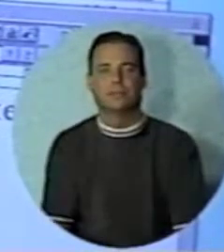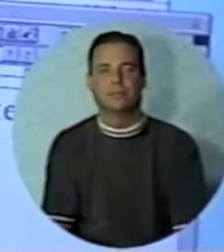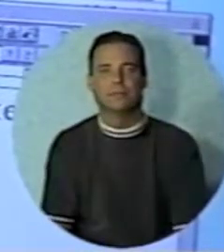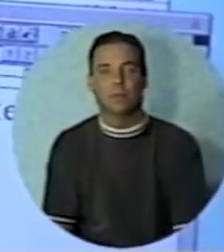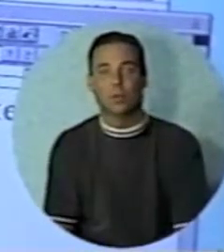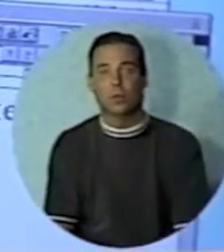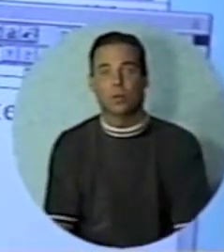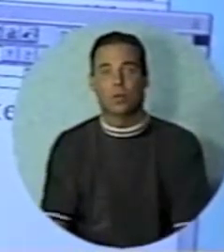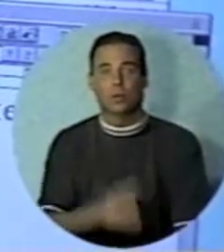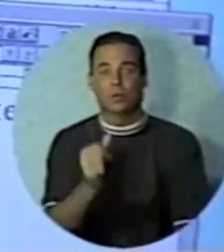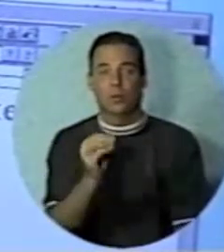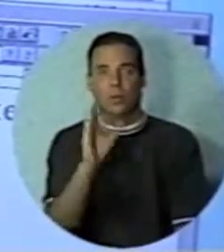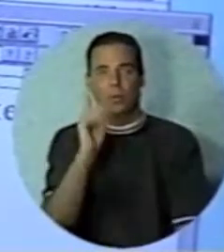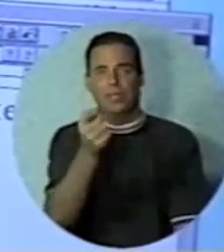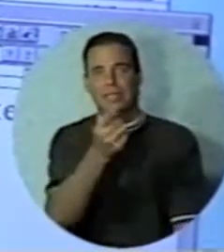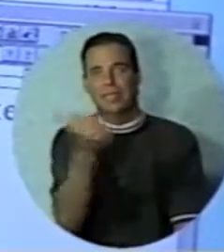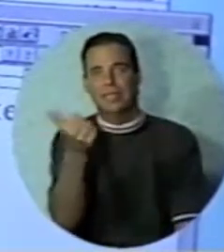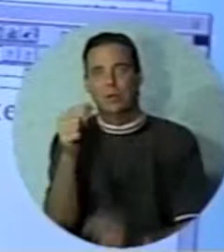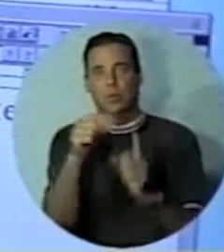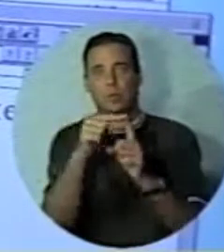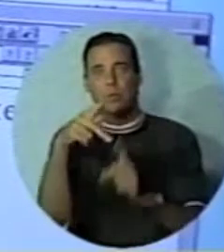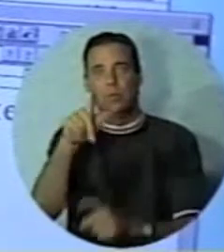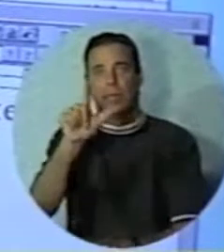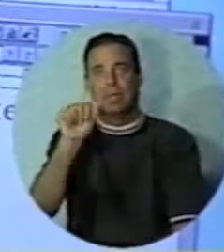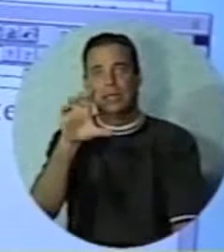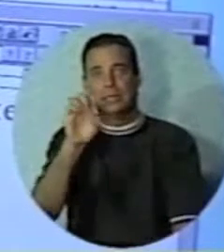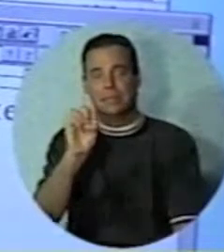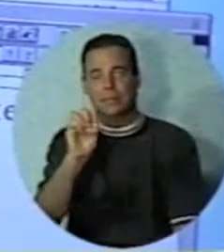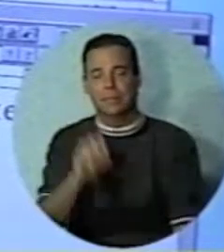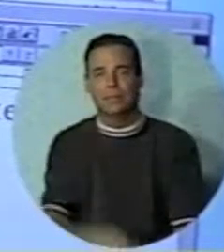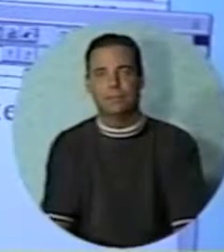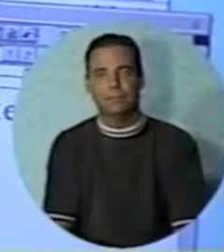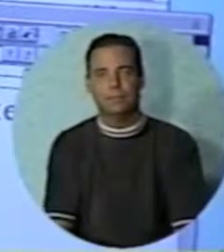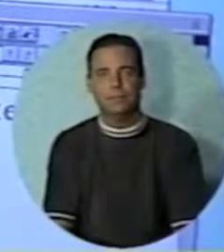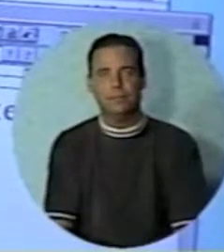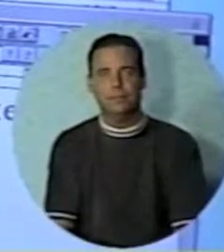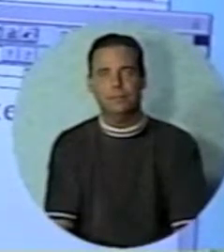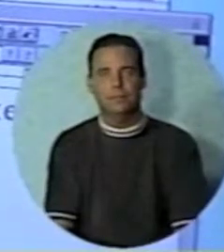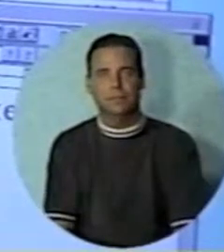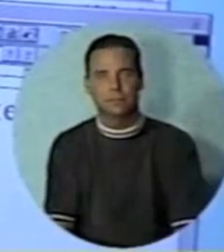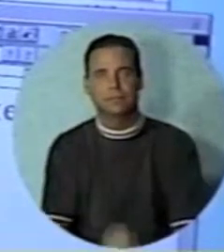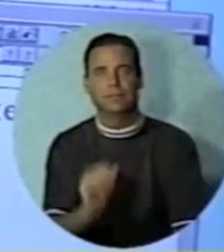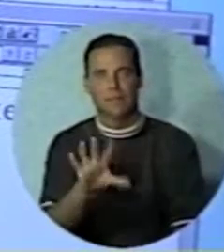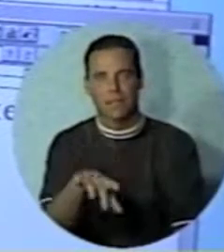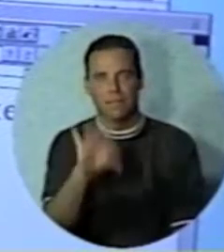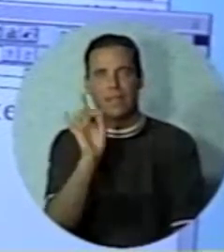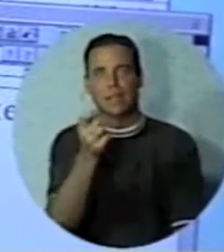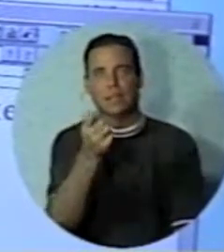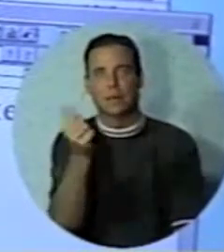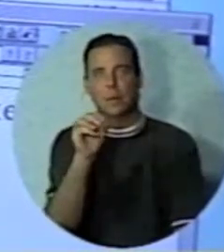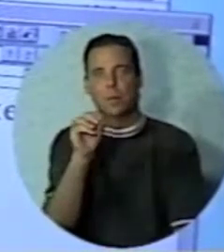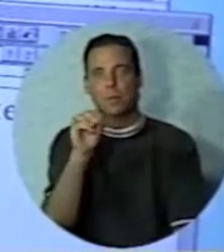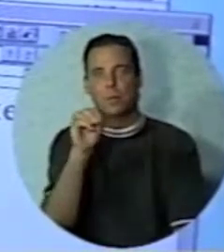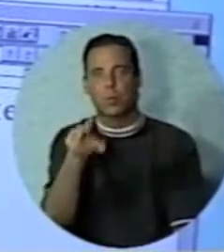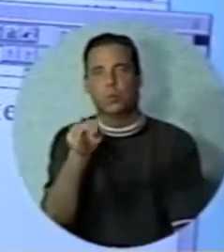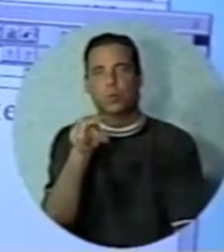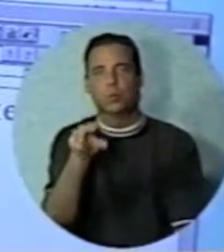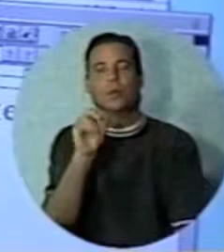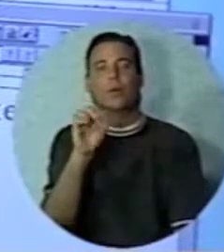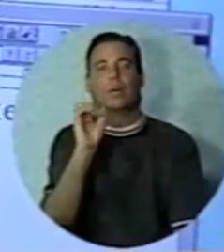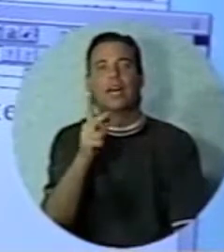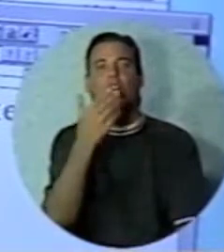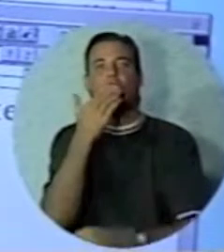So you are going to delete the word place, and you're looking for a delete key. All right, you puffed on it. Good